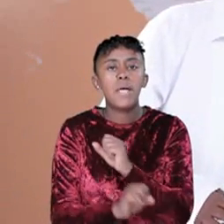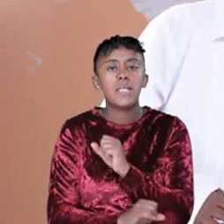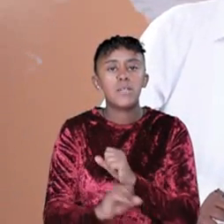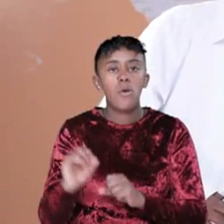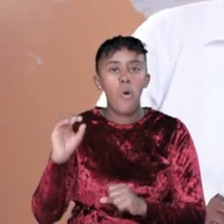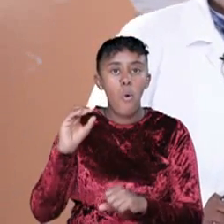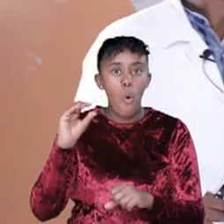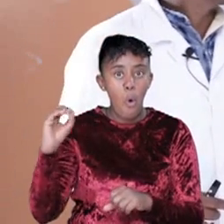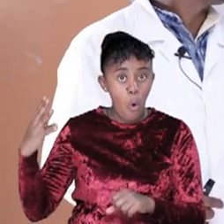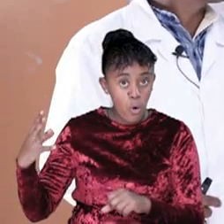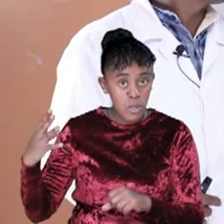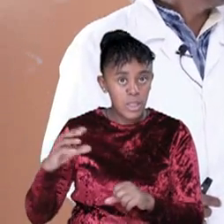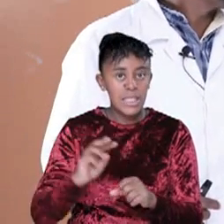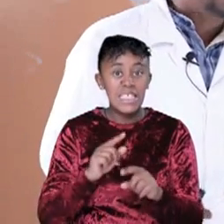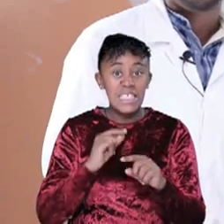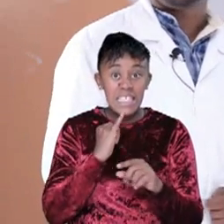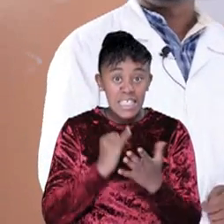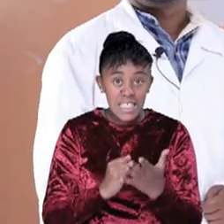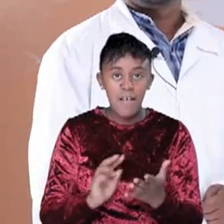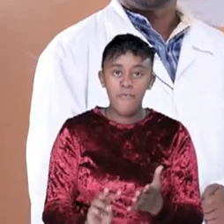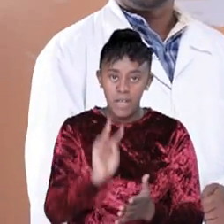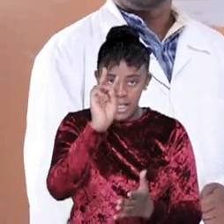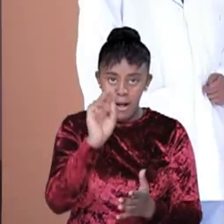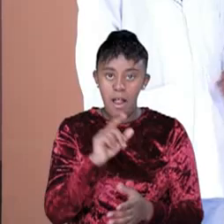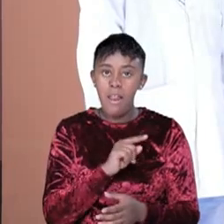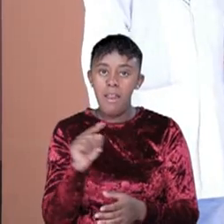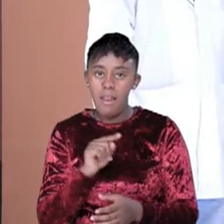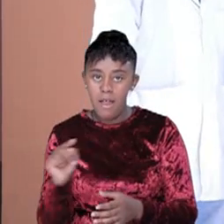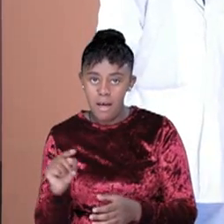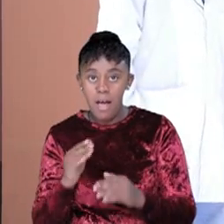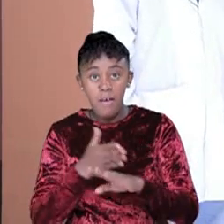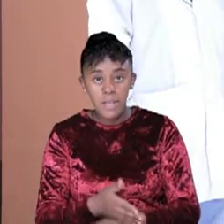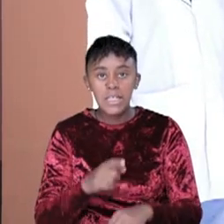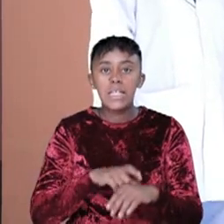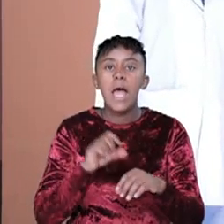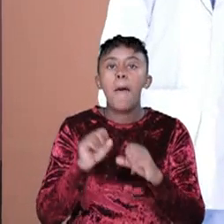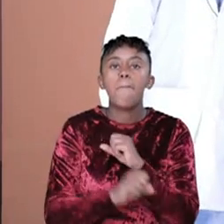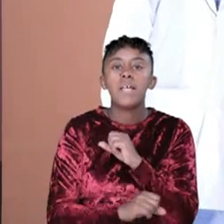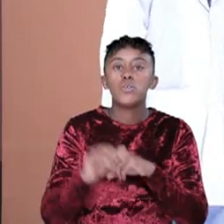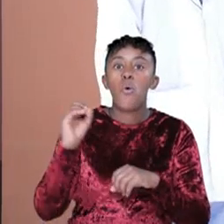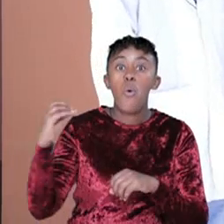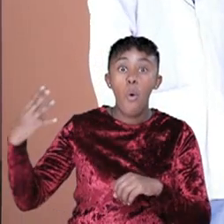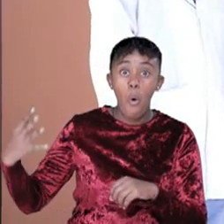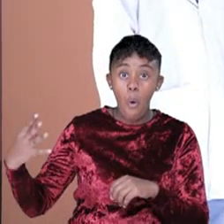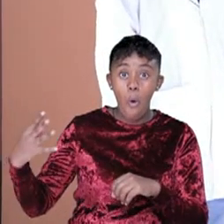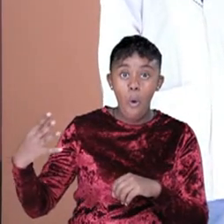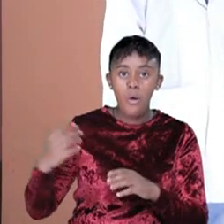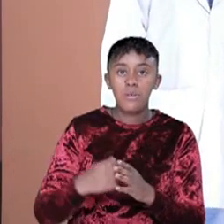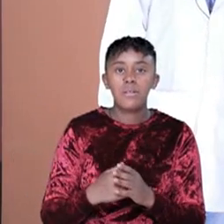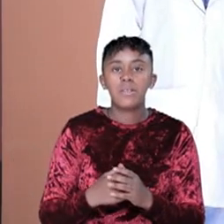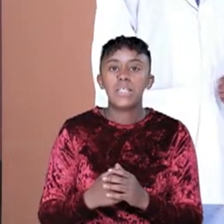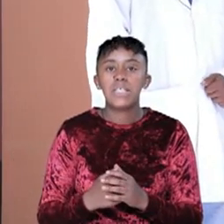base is off, it is vertical line. After the time base is on, it is look